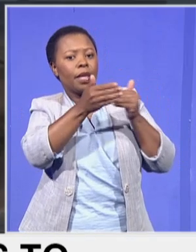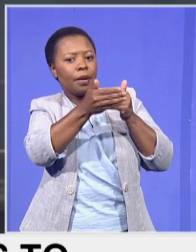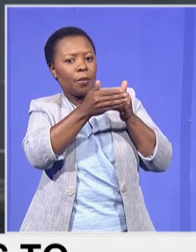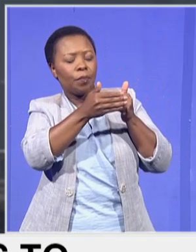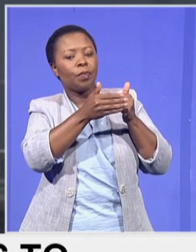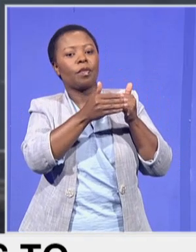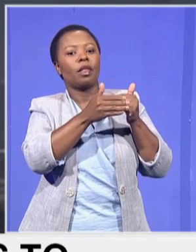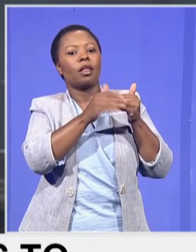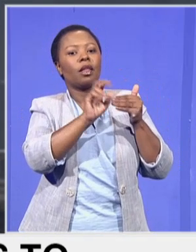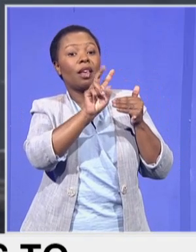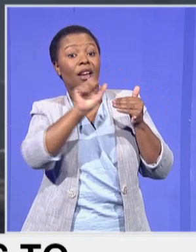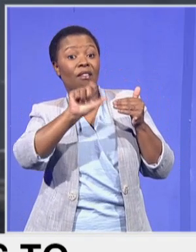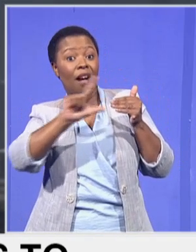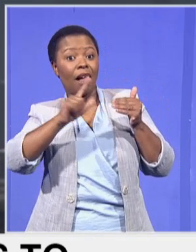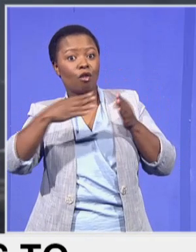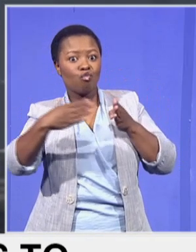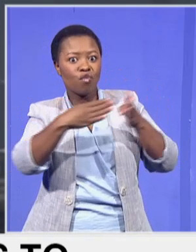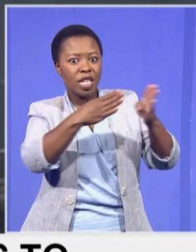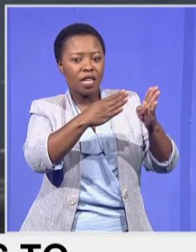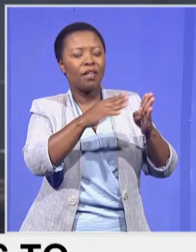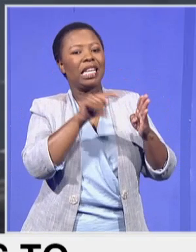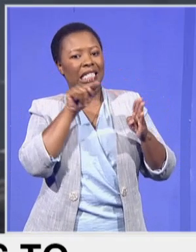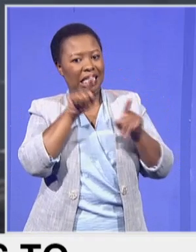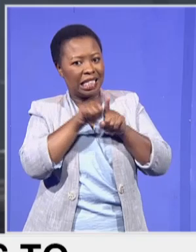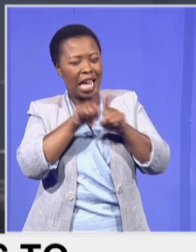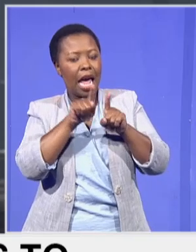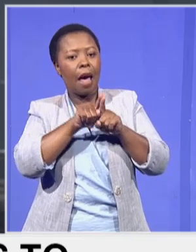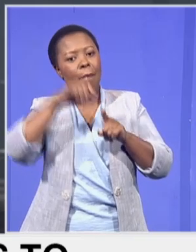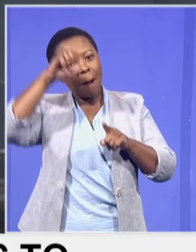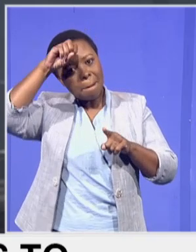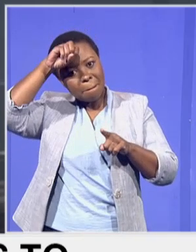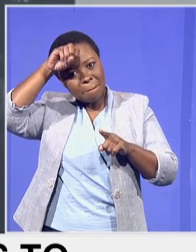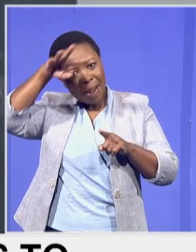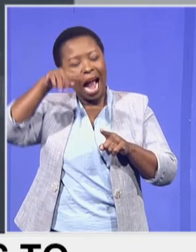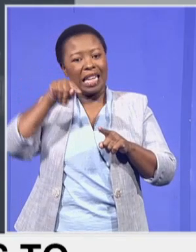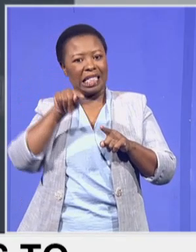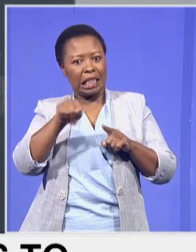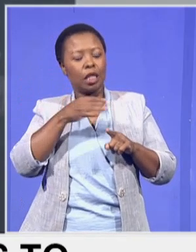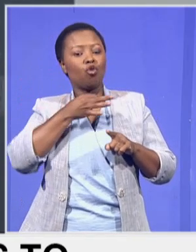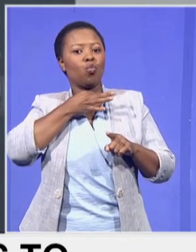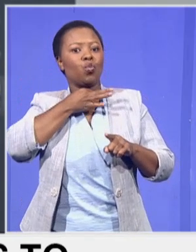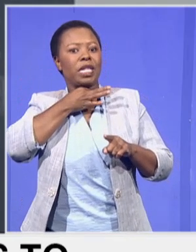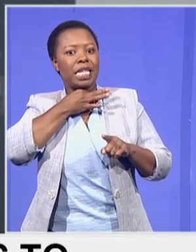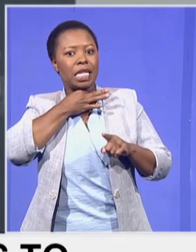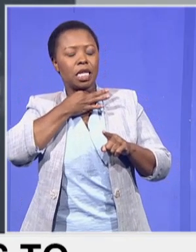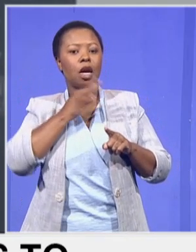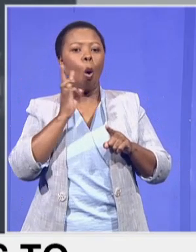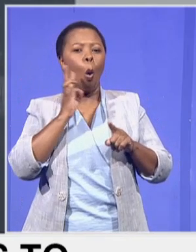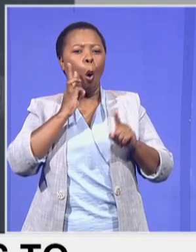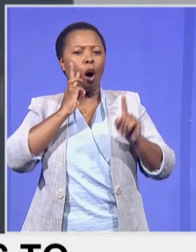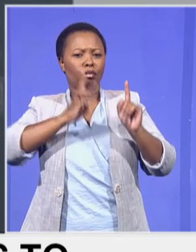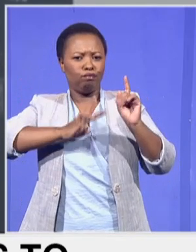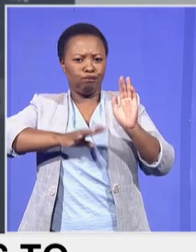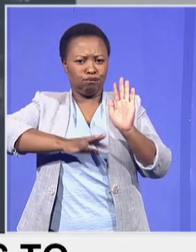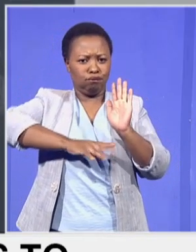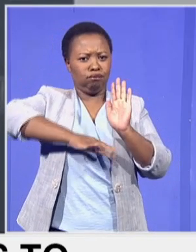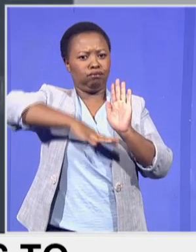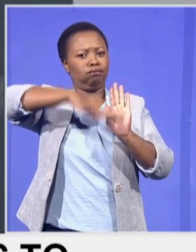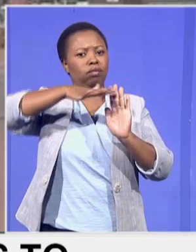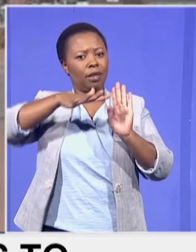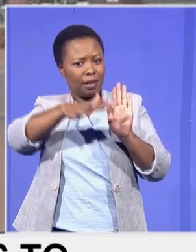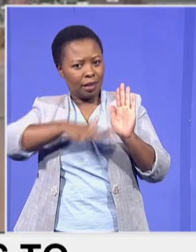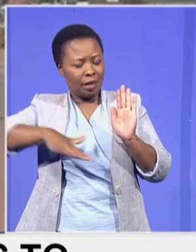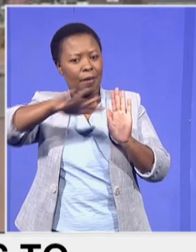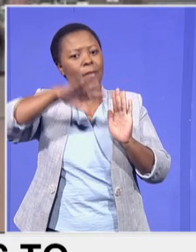had situation where the mine itself was at risk of being flooded by the high Vaal River. But that